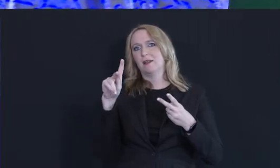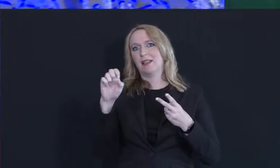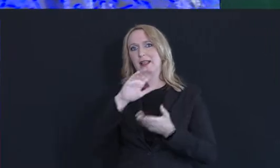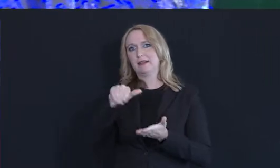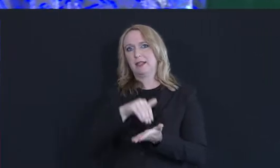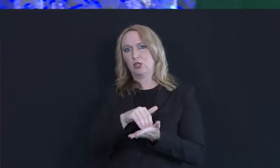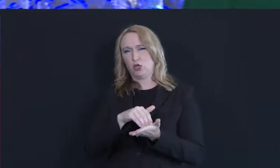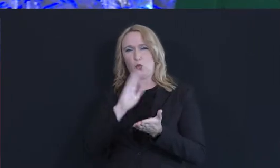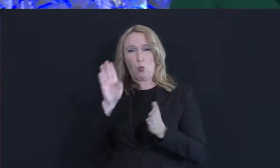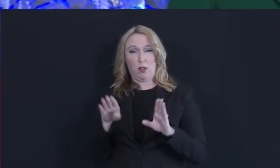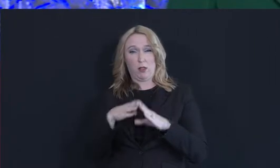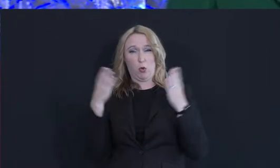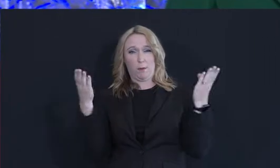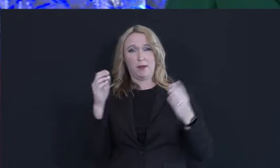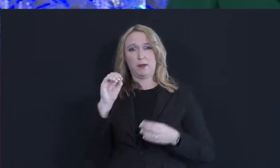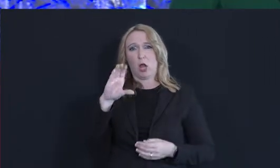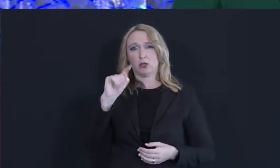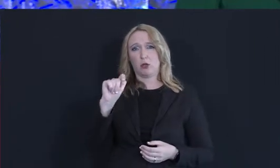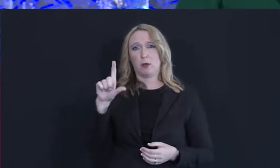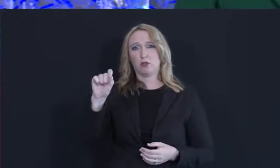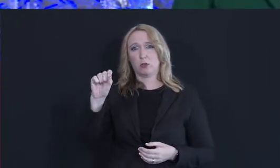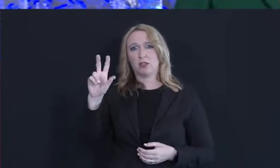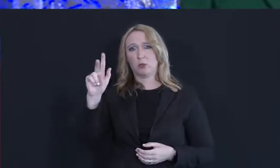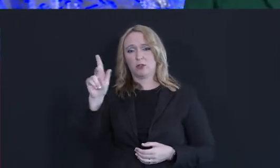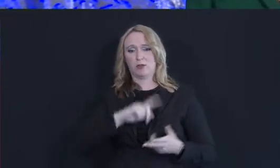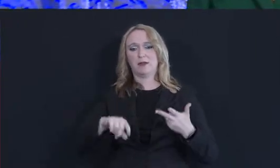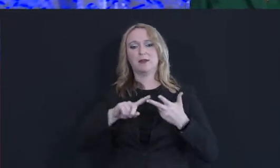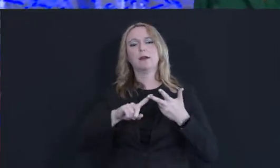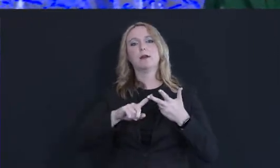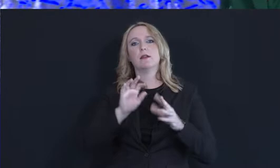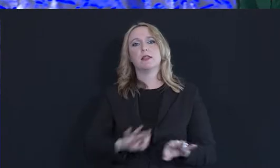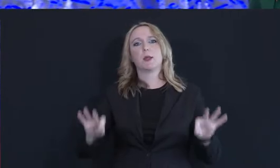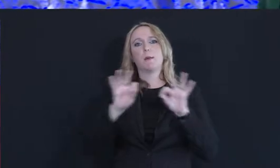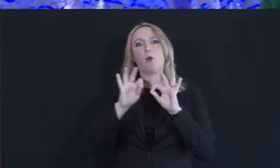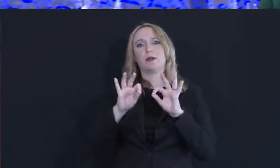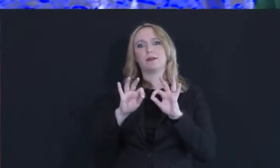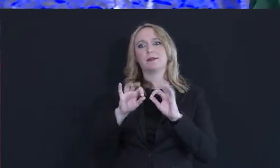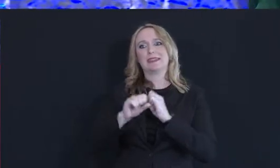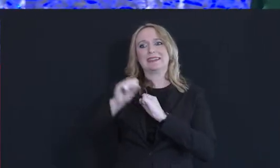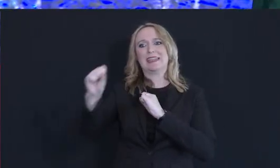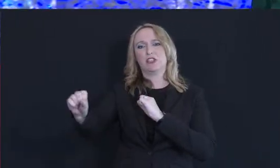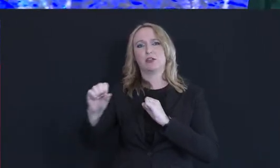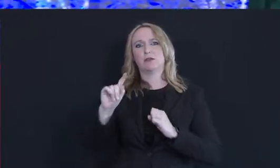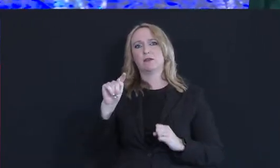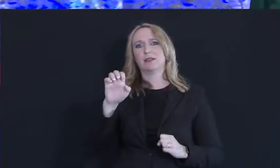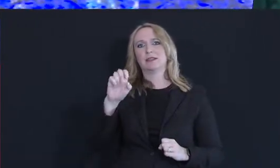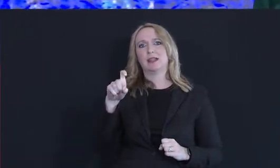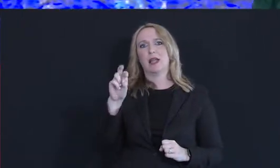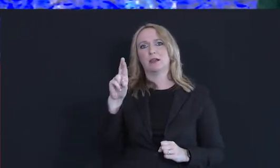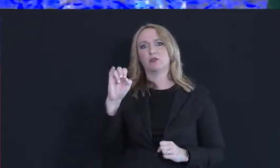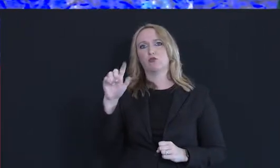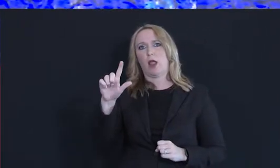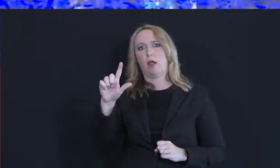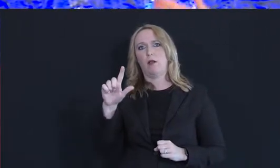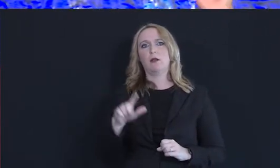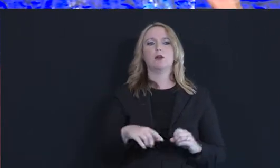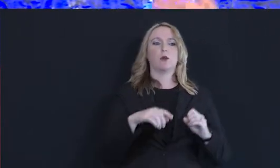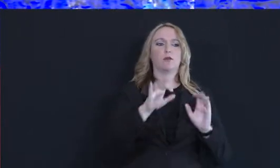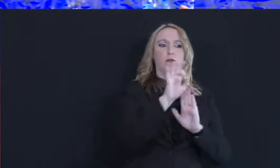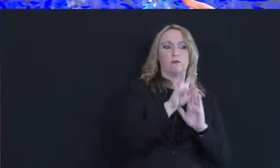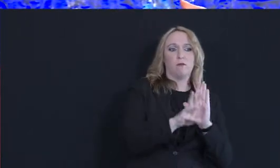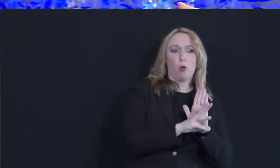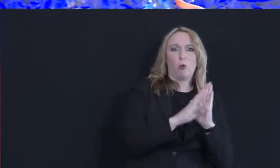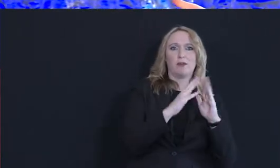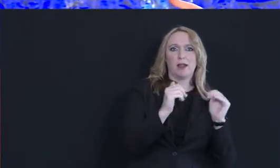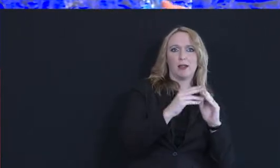in October of 2023 and third is the important extension of text rail that takes you from the airport into downtown and soon to be into